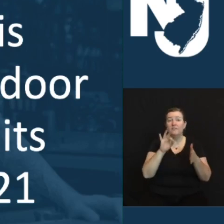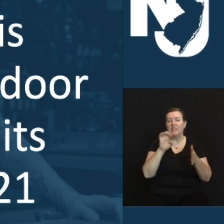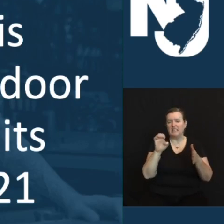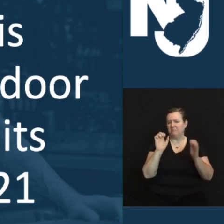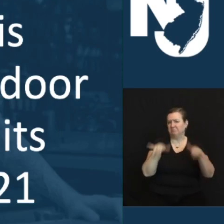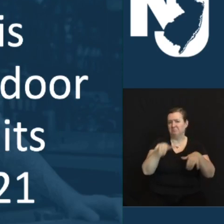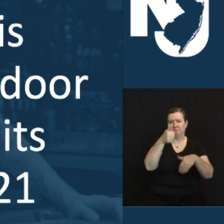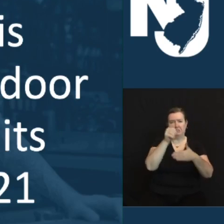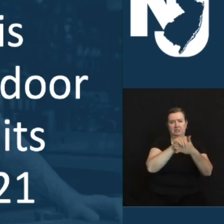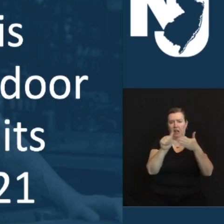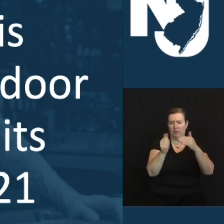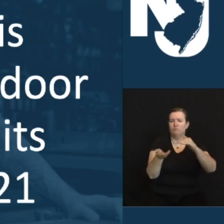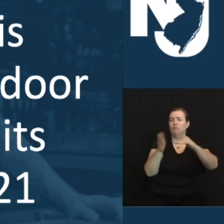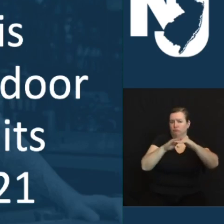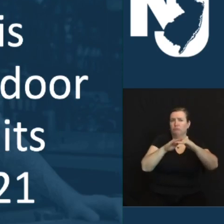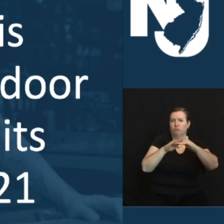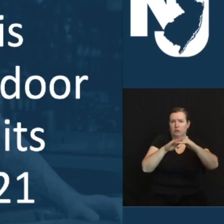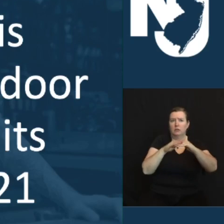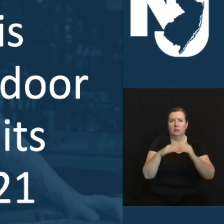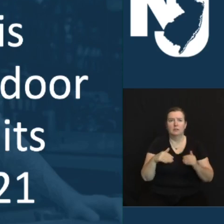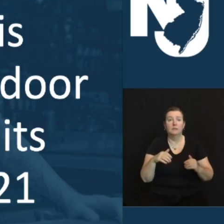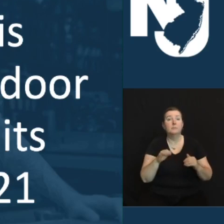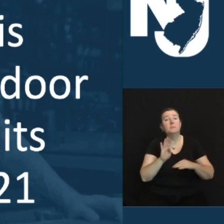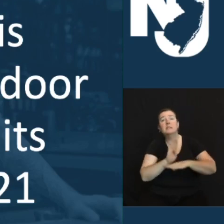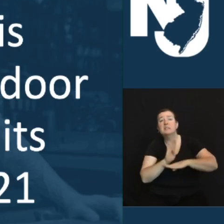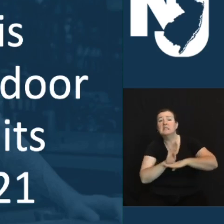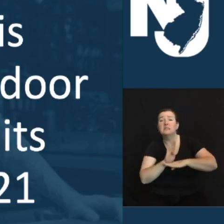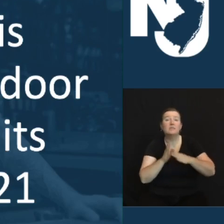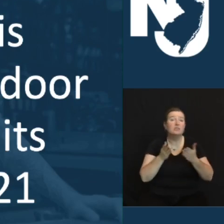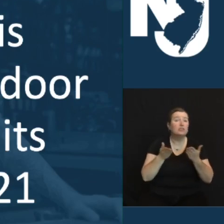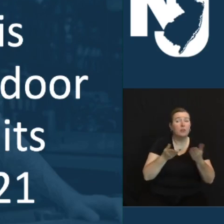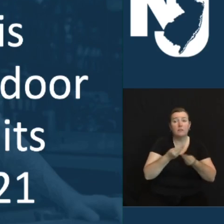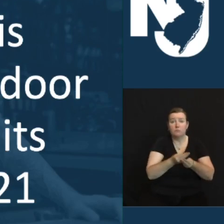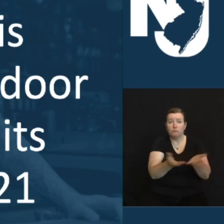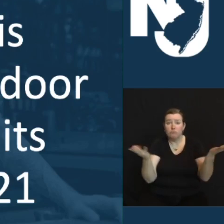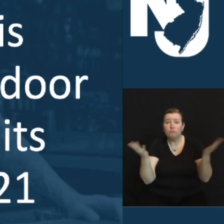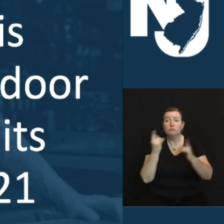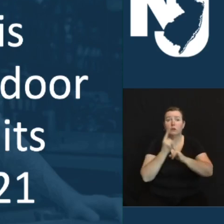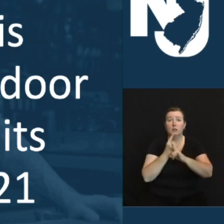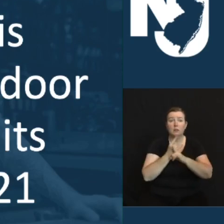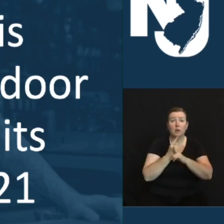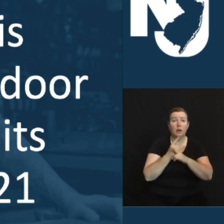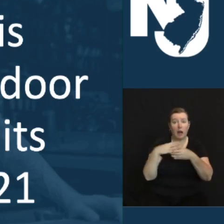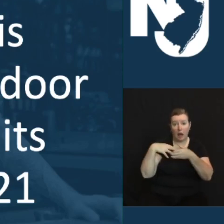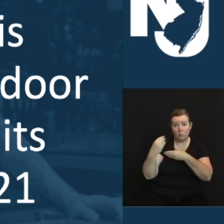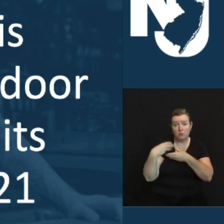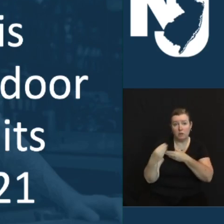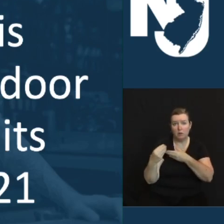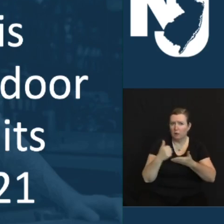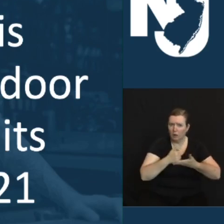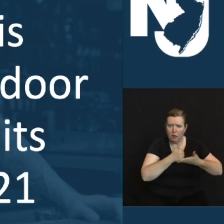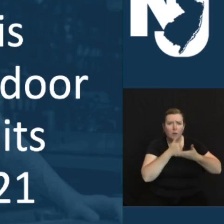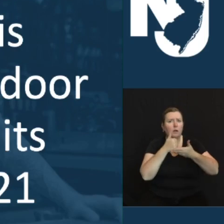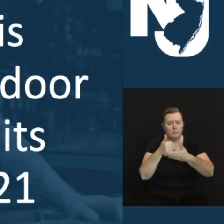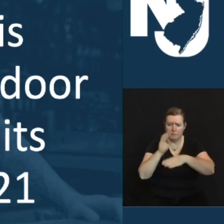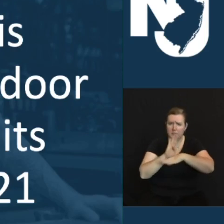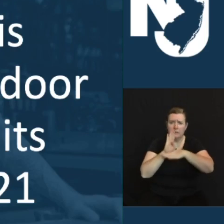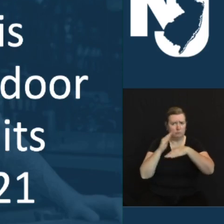having the ability to serve liquor to their customers beyond their normal premises has been meaningful, in some